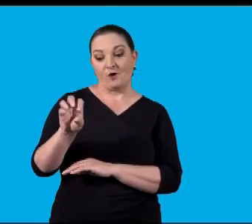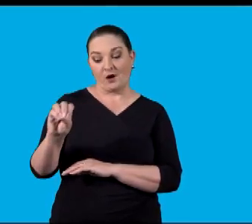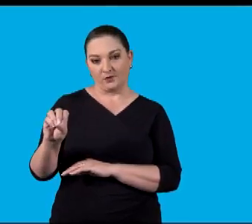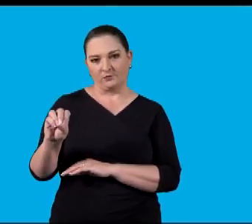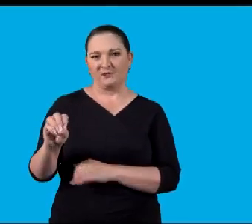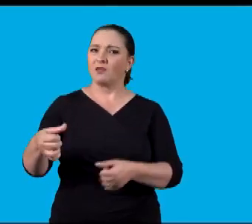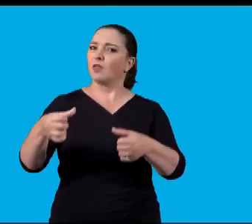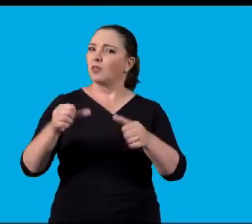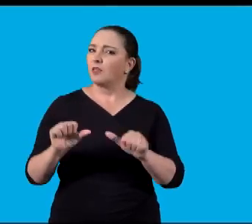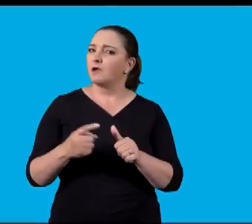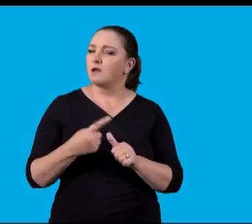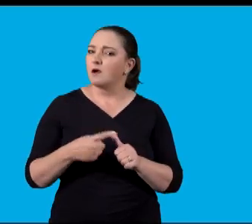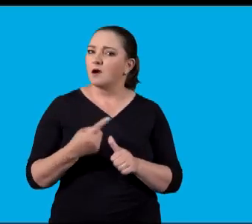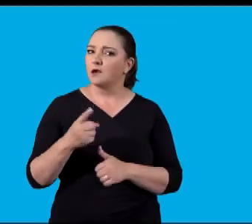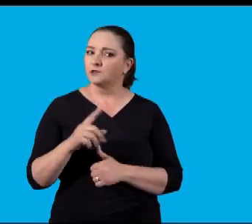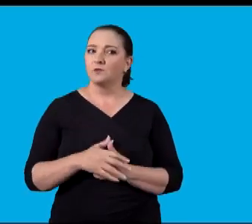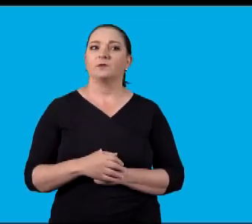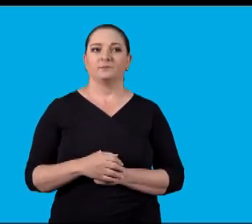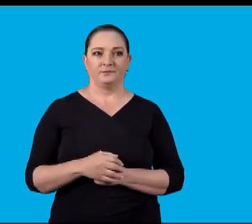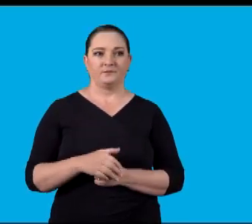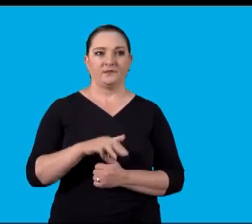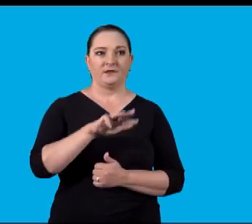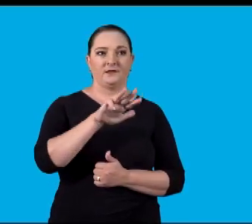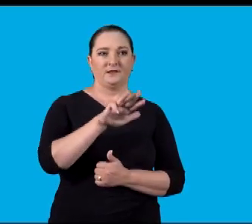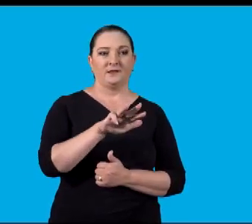1,327,400. And then I'll get